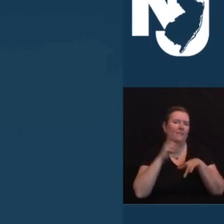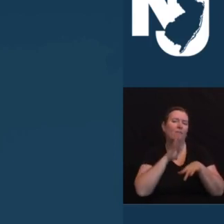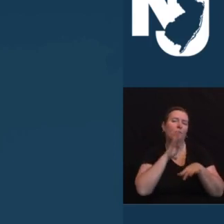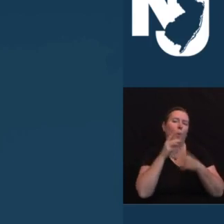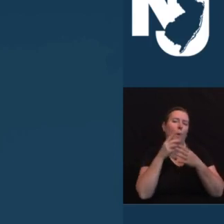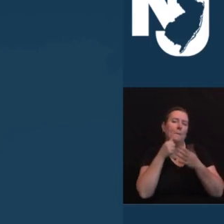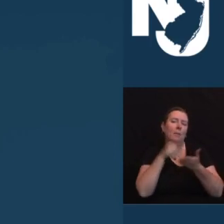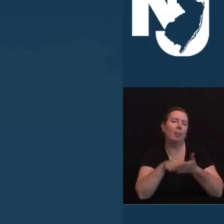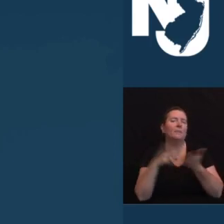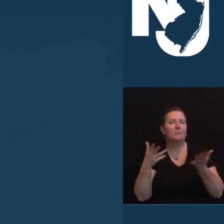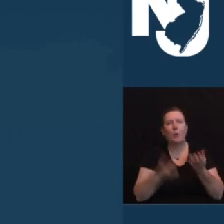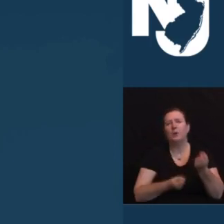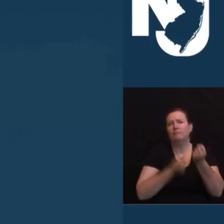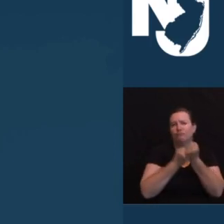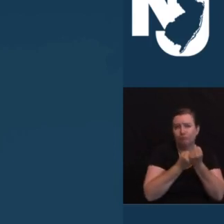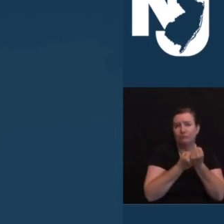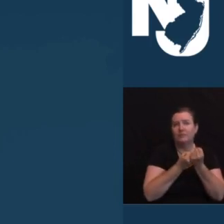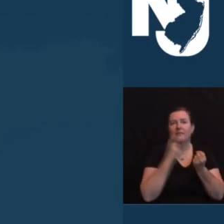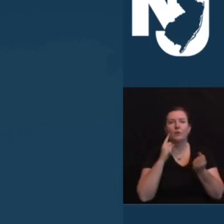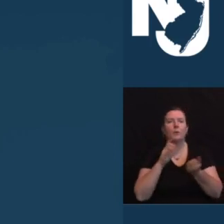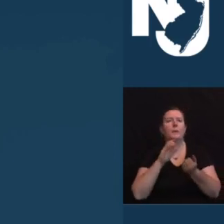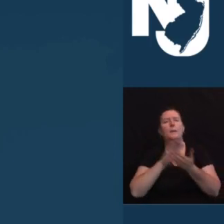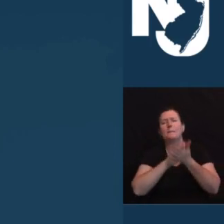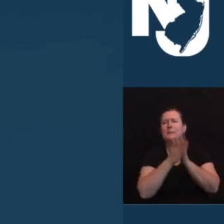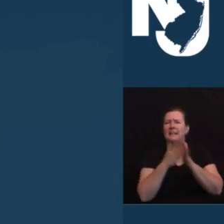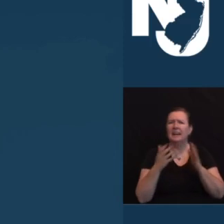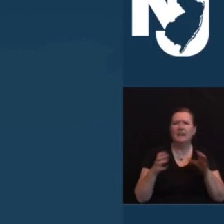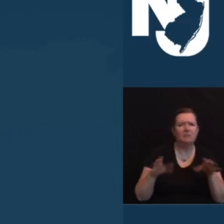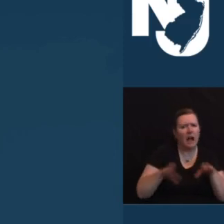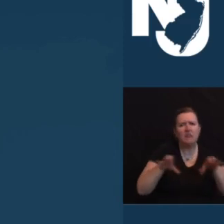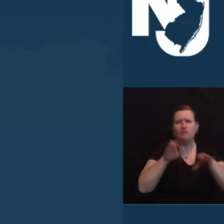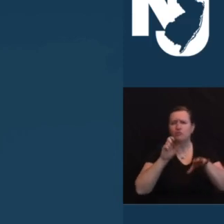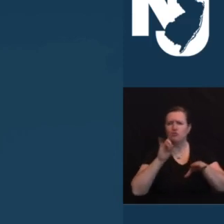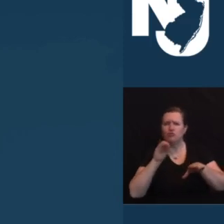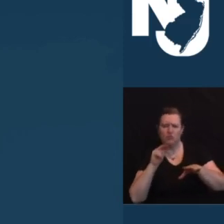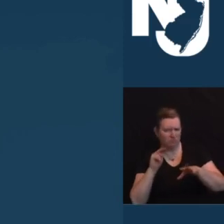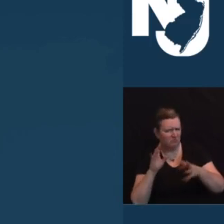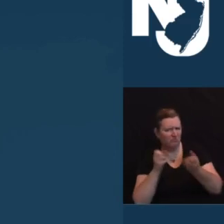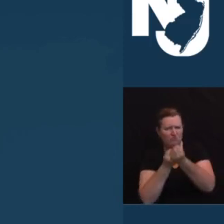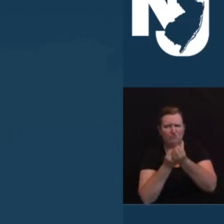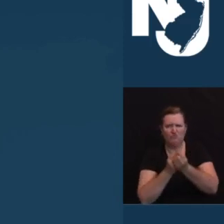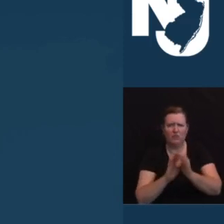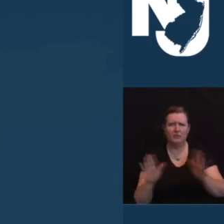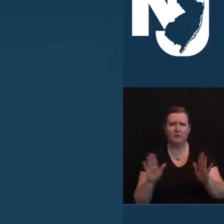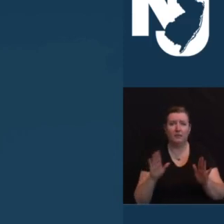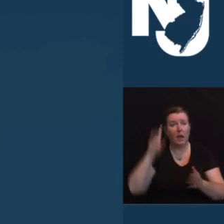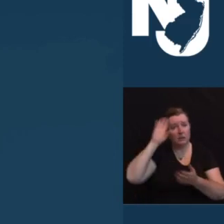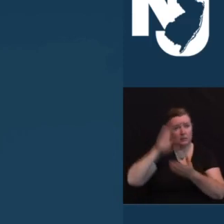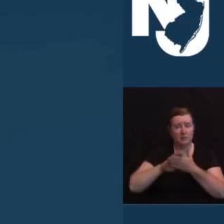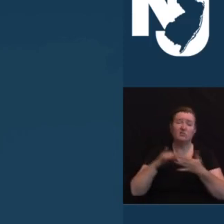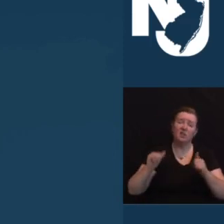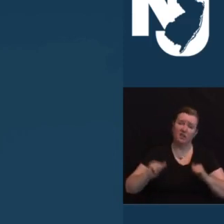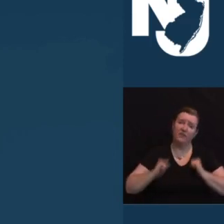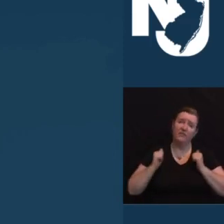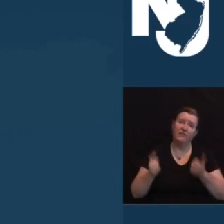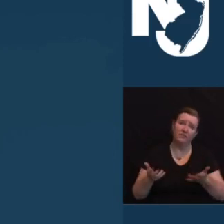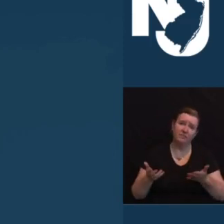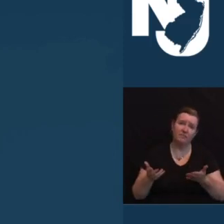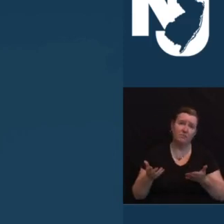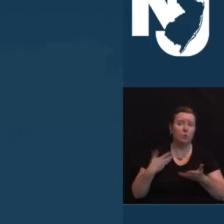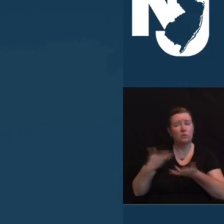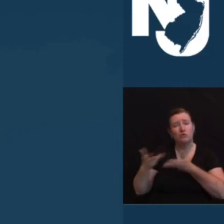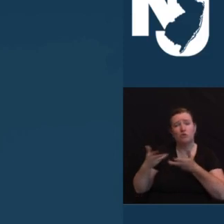World Fellowship Center in New Hampshire. Carla leaves behind Milt, with whom I had a fascinating conversation on